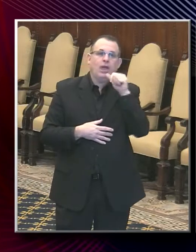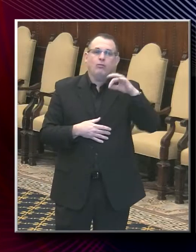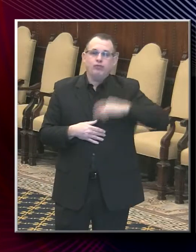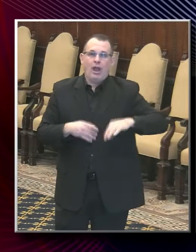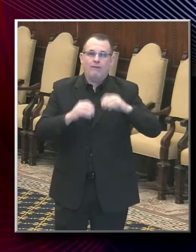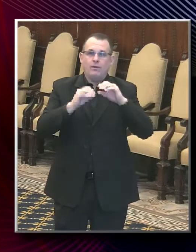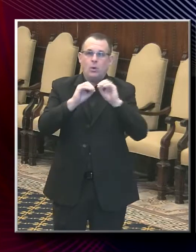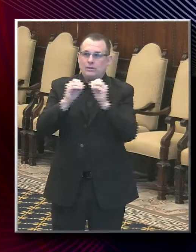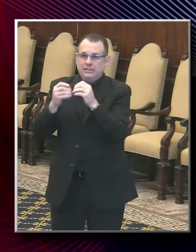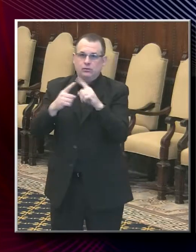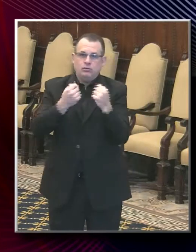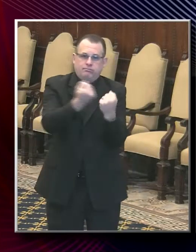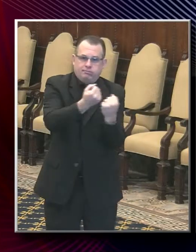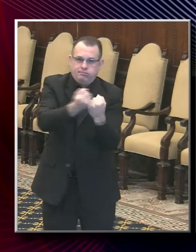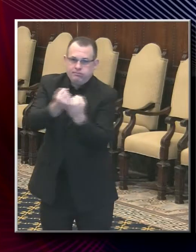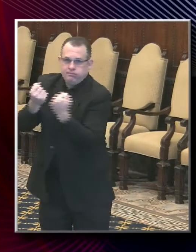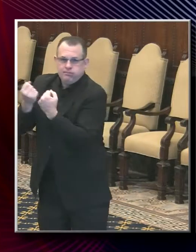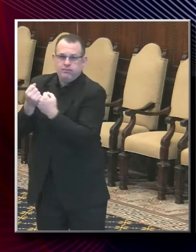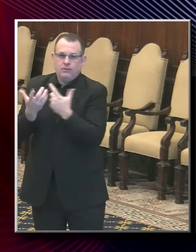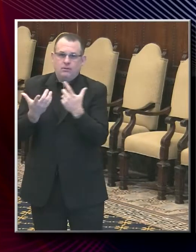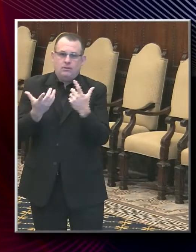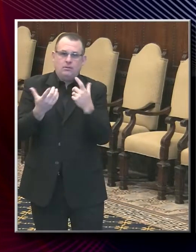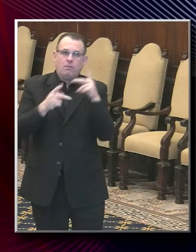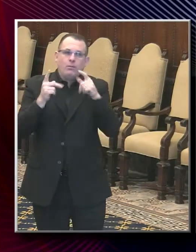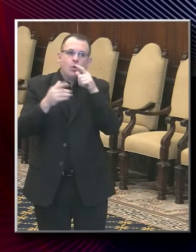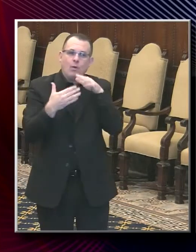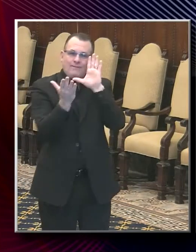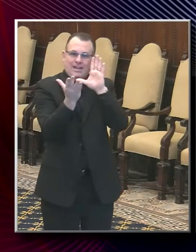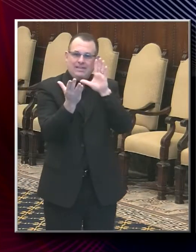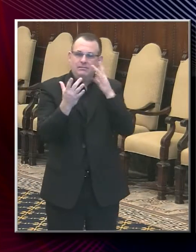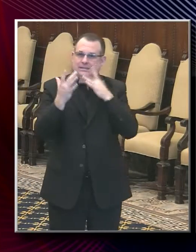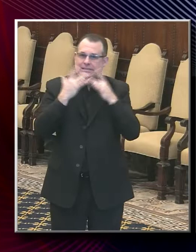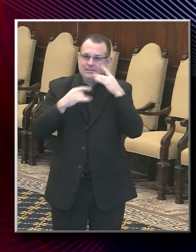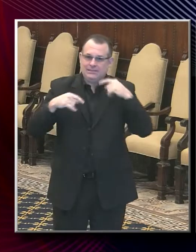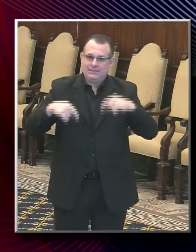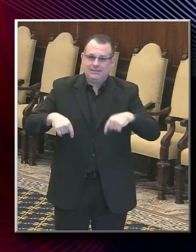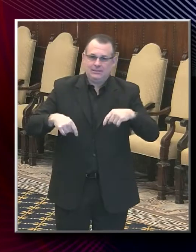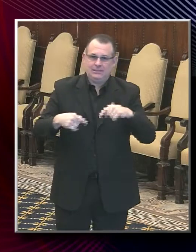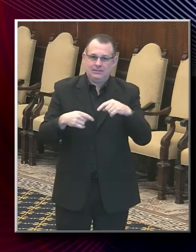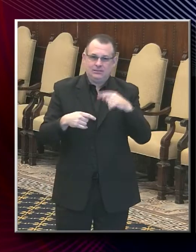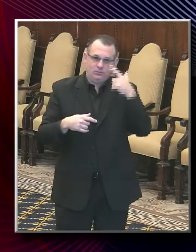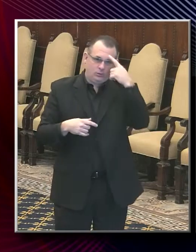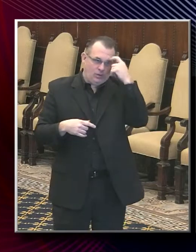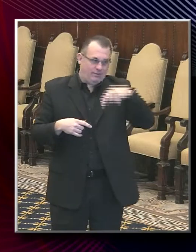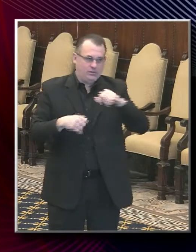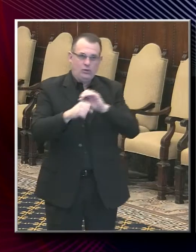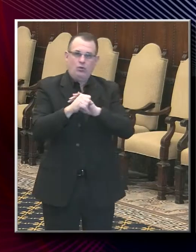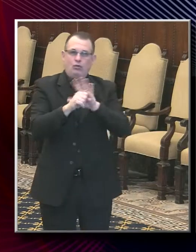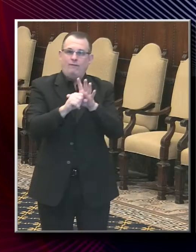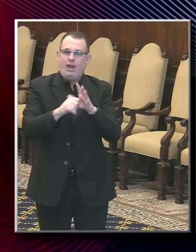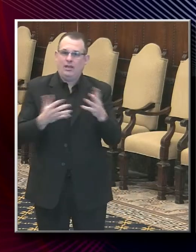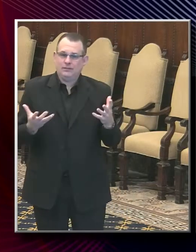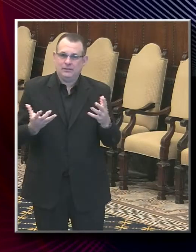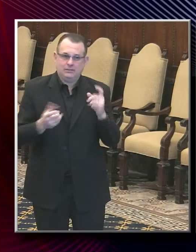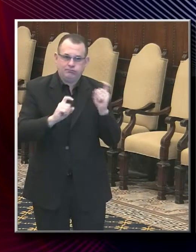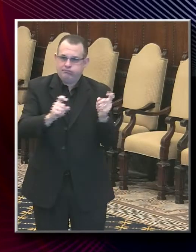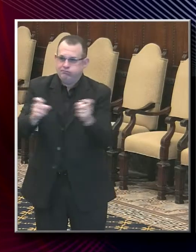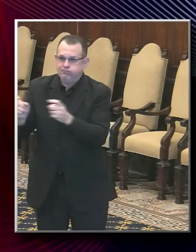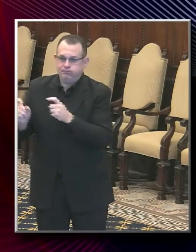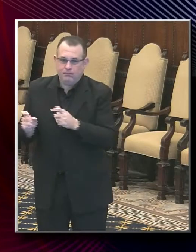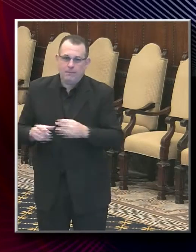to individuals facing wide-ranging and urgent consequences of the COVID-19 pandemic in this